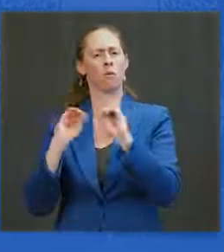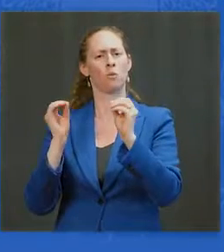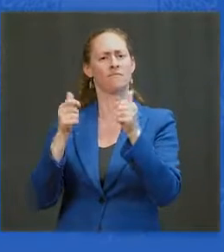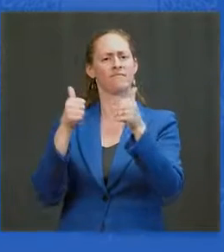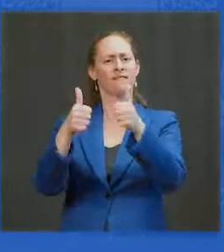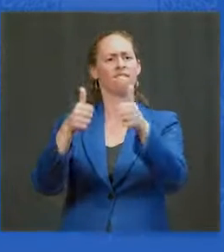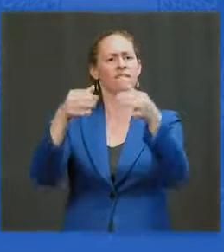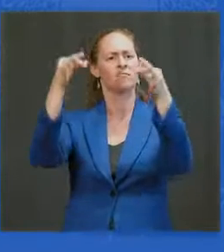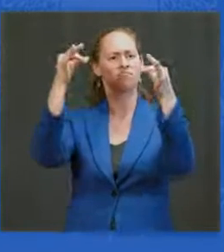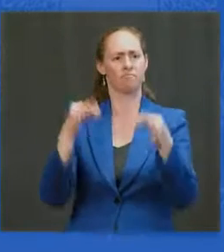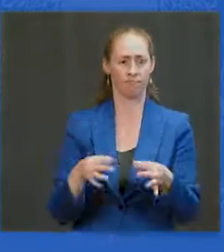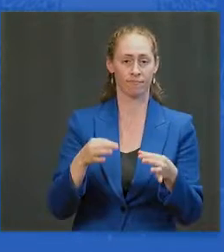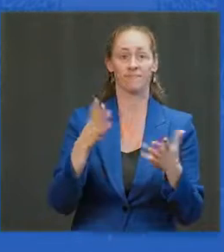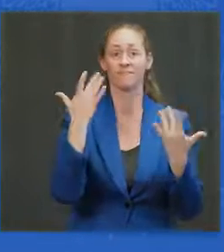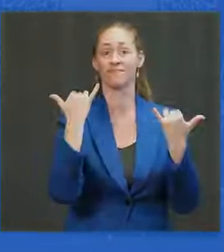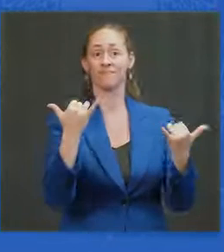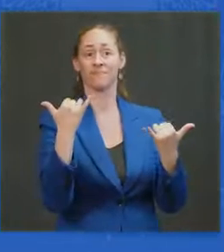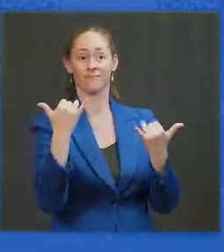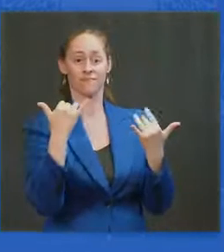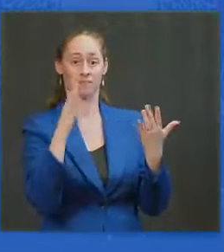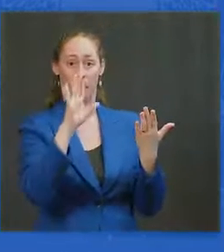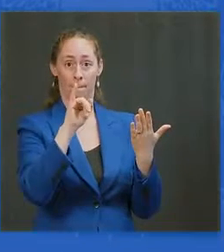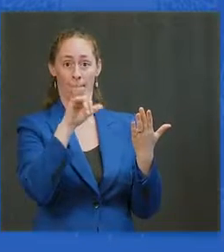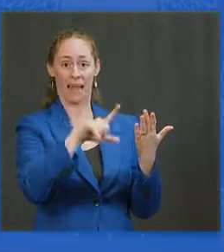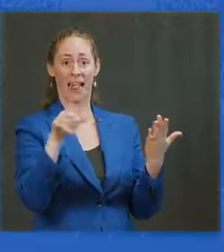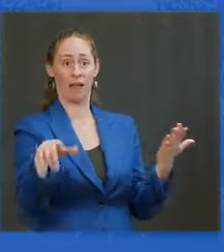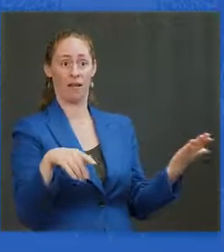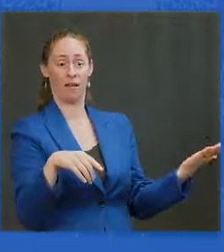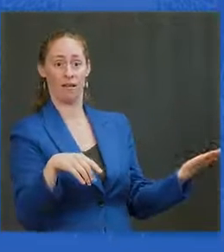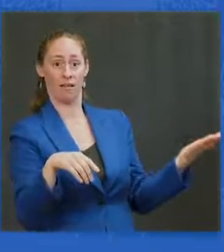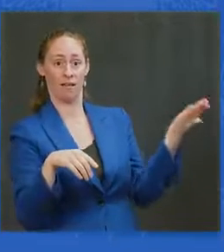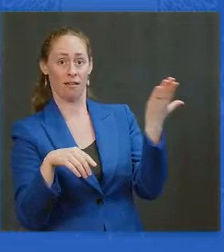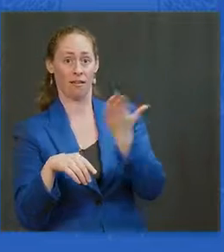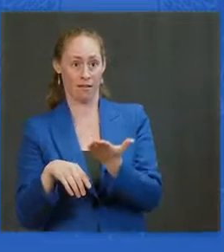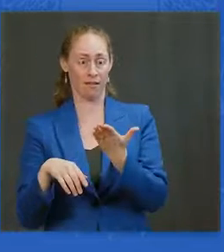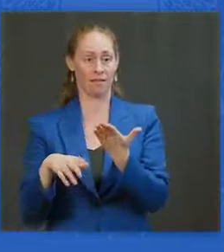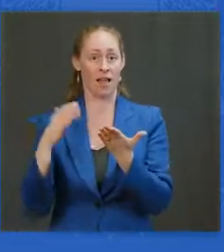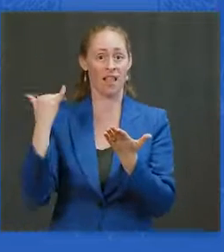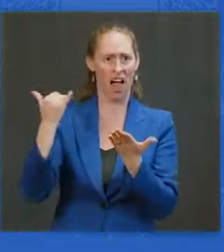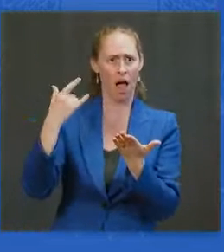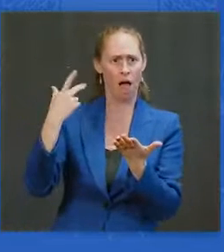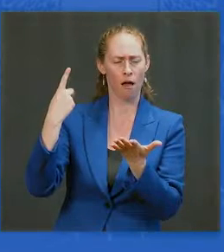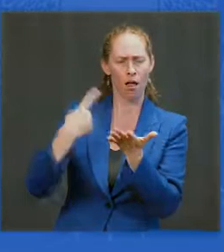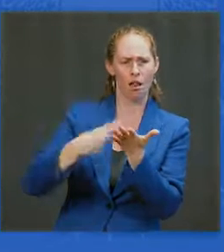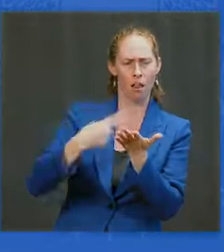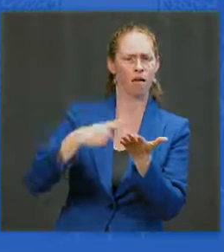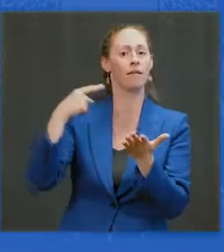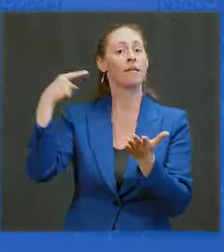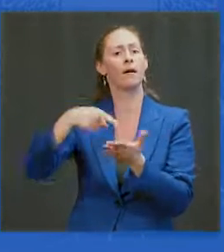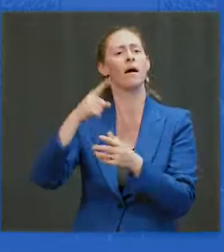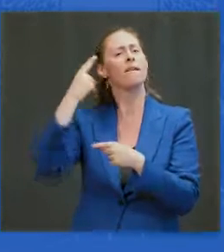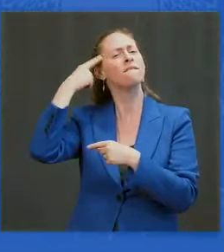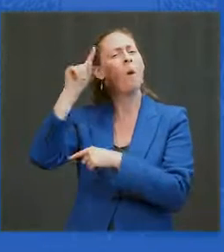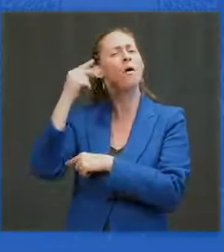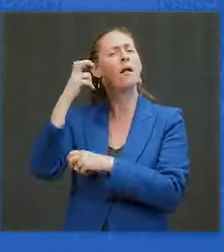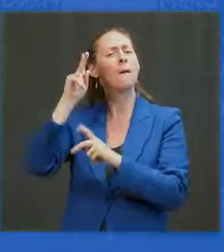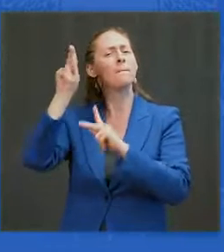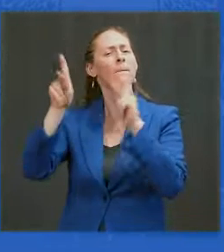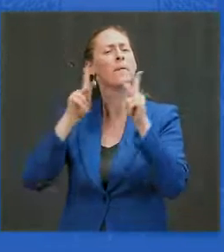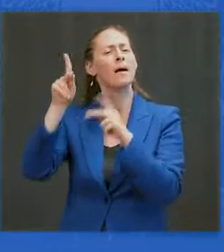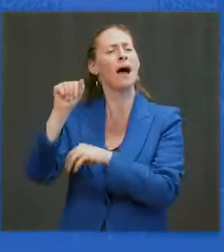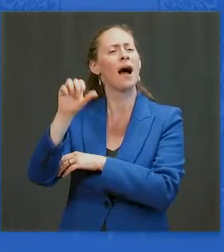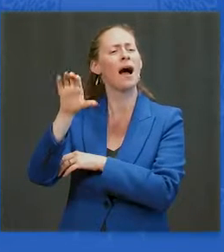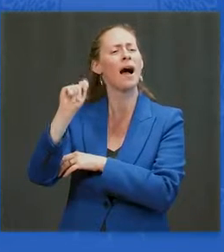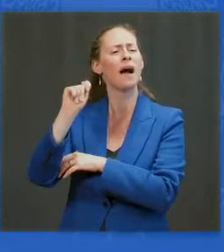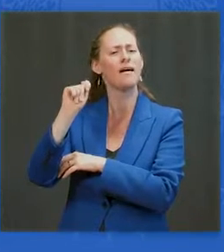People's Act, critical legislation to protect our democracy and the right to vote. We need both of those election